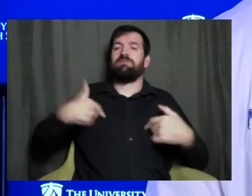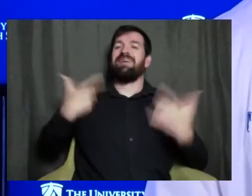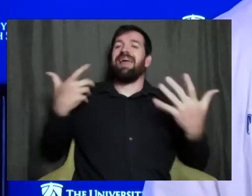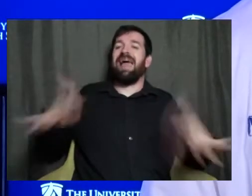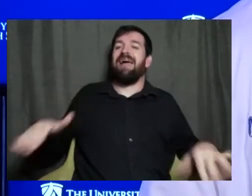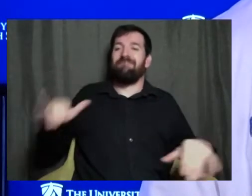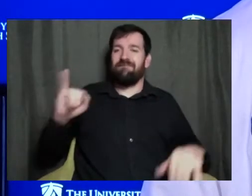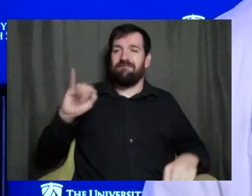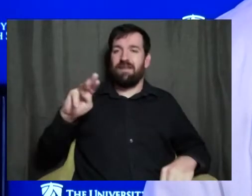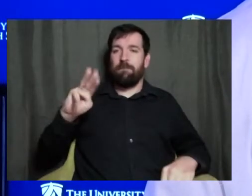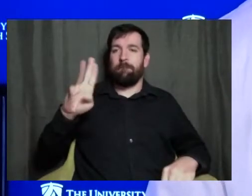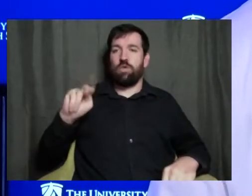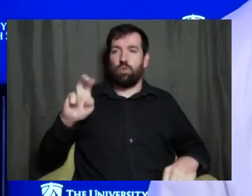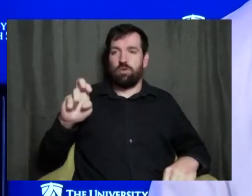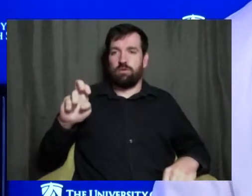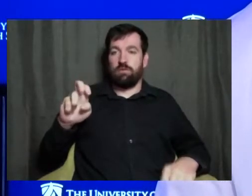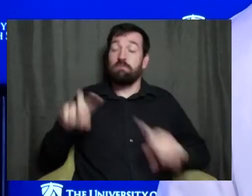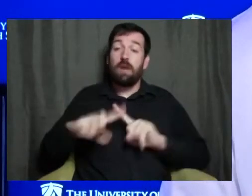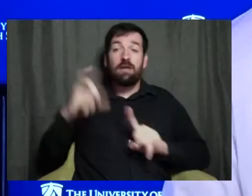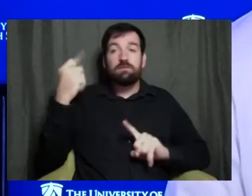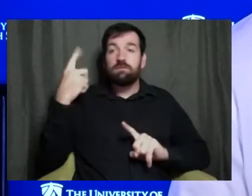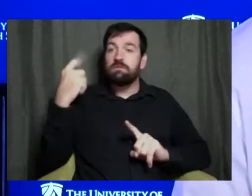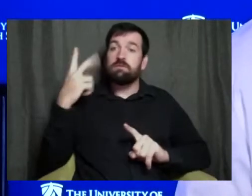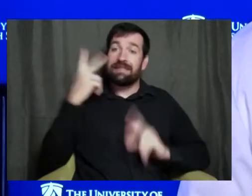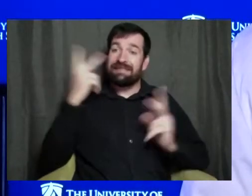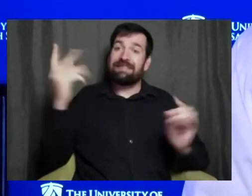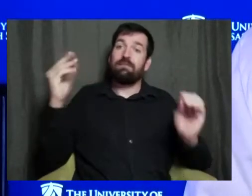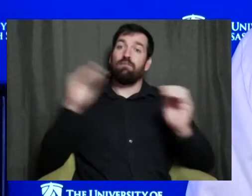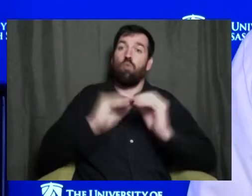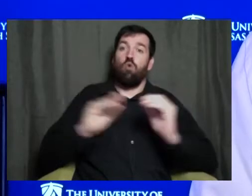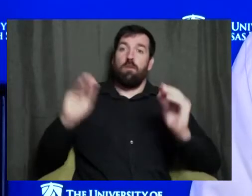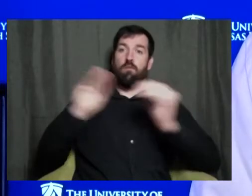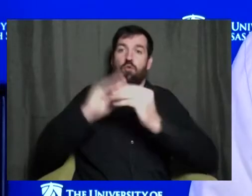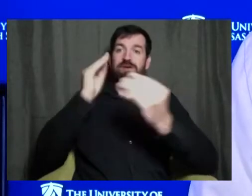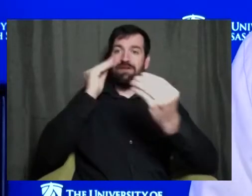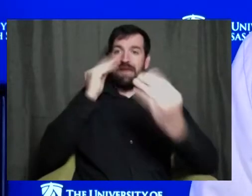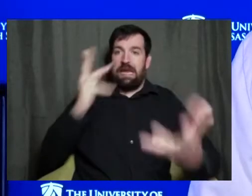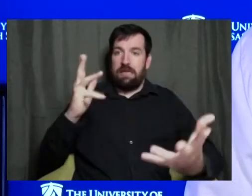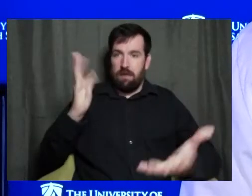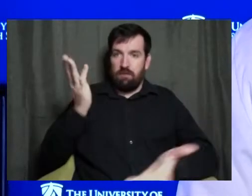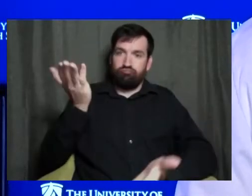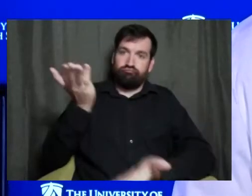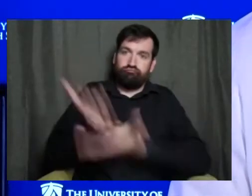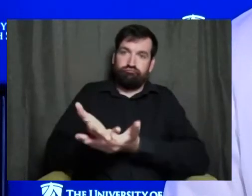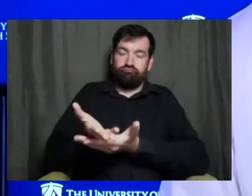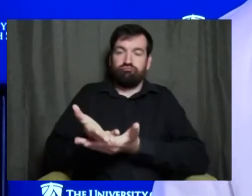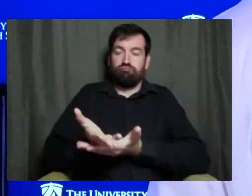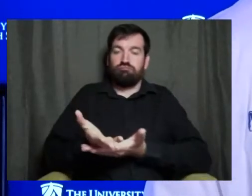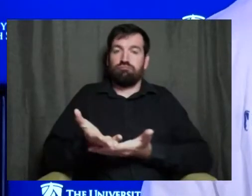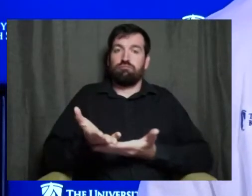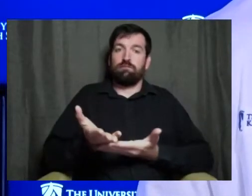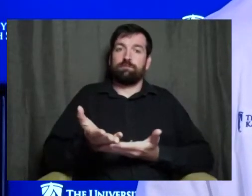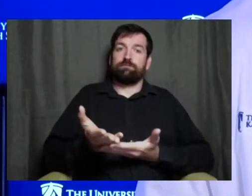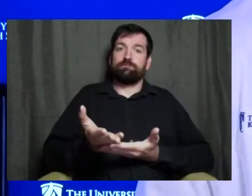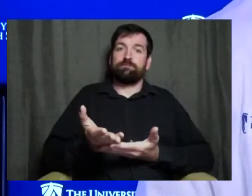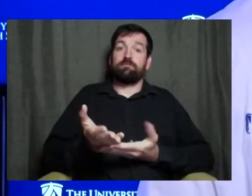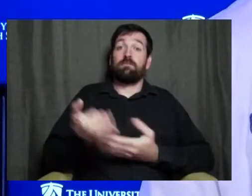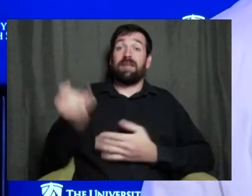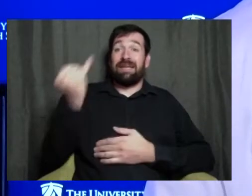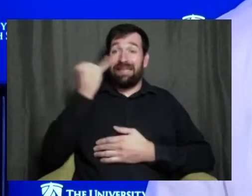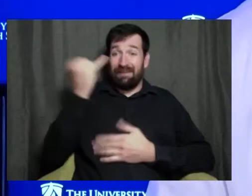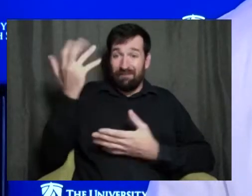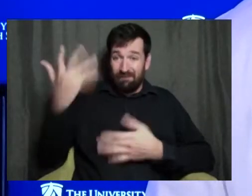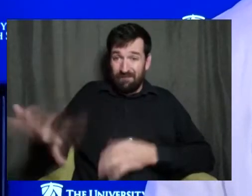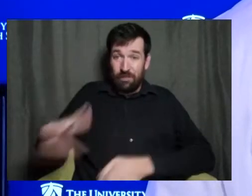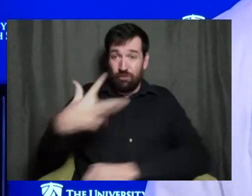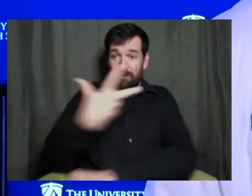are seeing more and more data to support the fact that if you get the vaccine, even